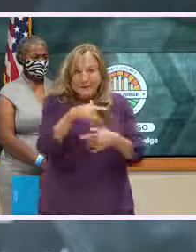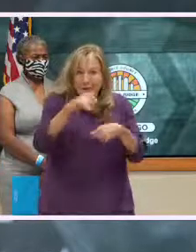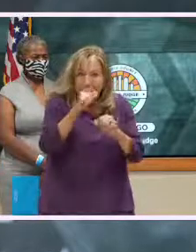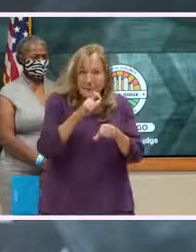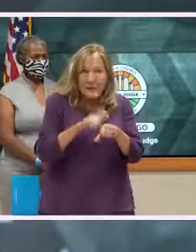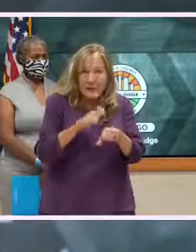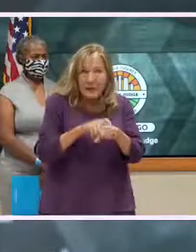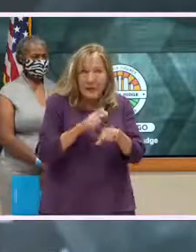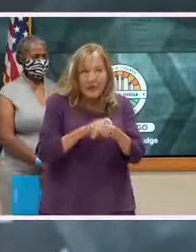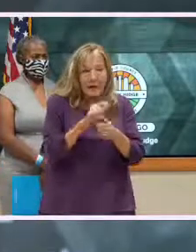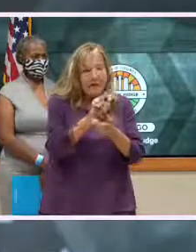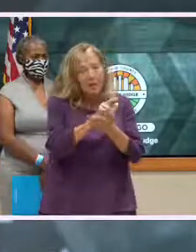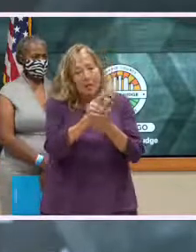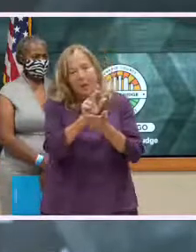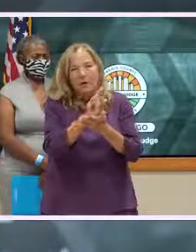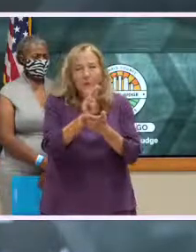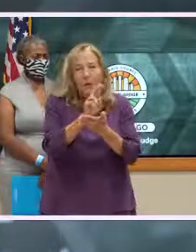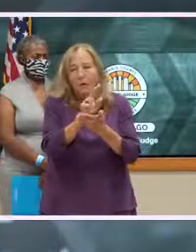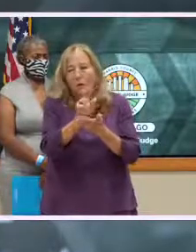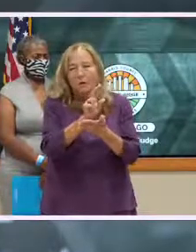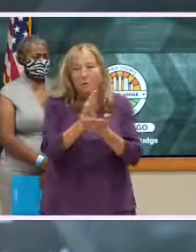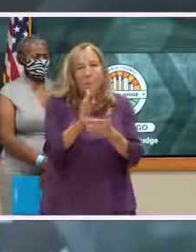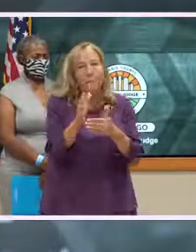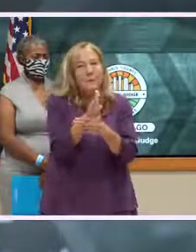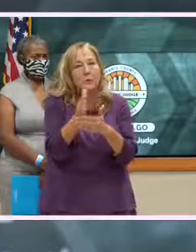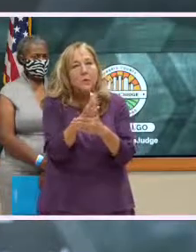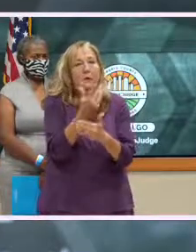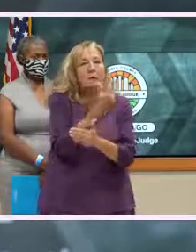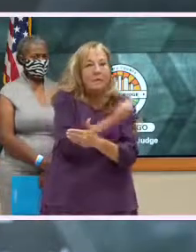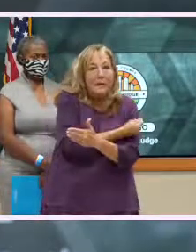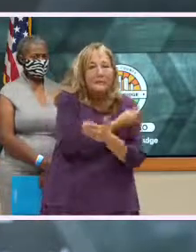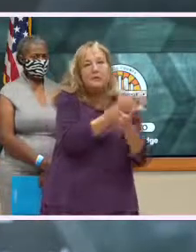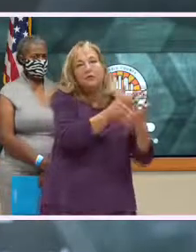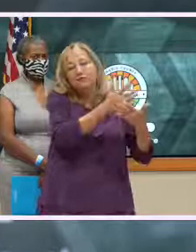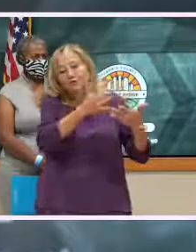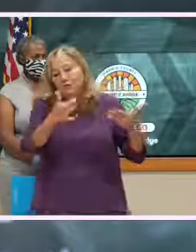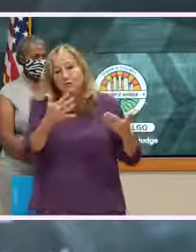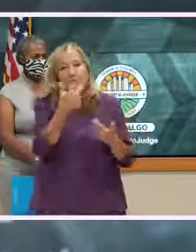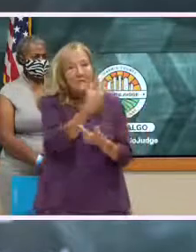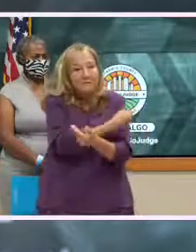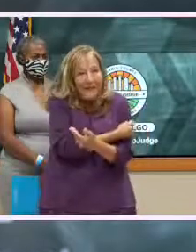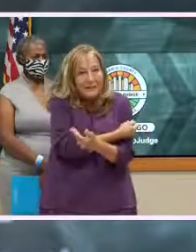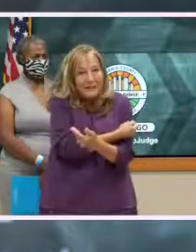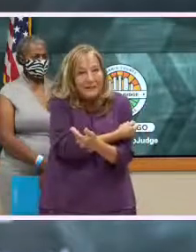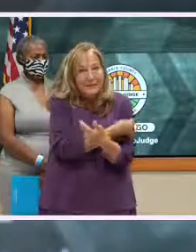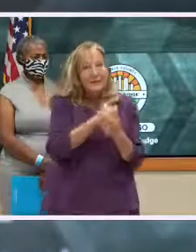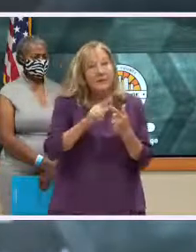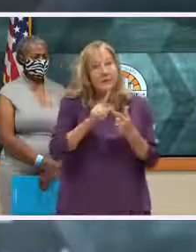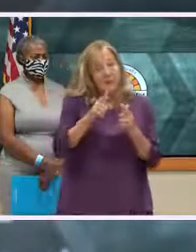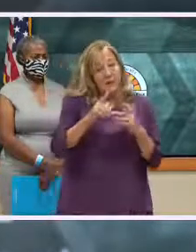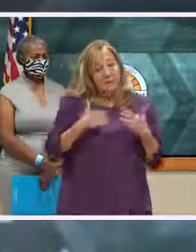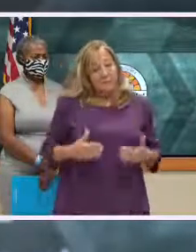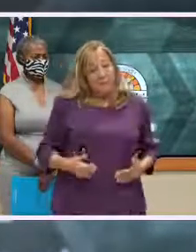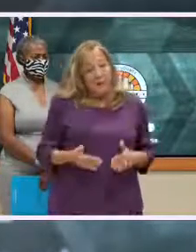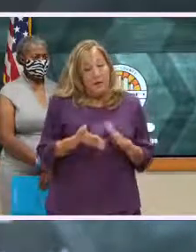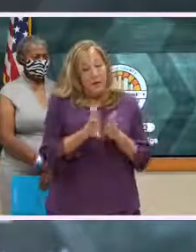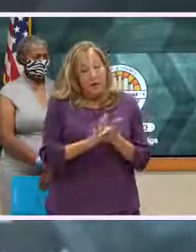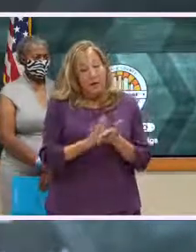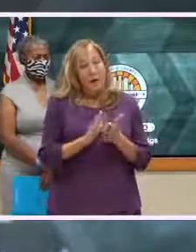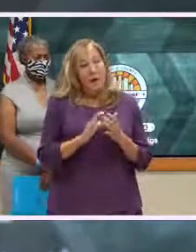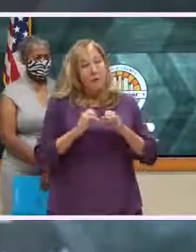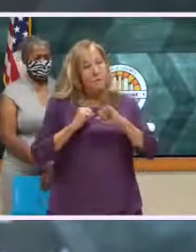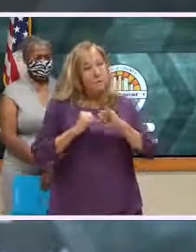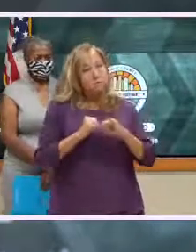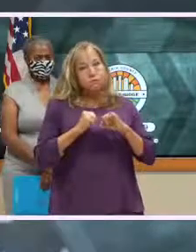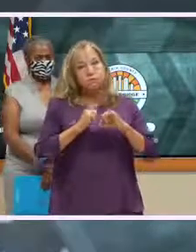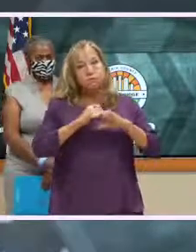you have to wait 3 to 4 weeks to get the second dose, and then you don't develop immunity till a week or two afterwards. And so it takes time. So